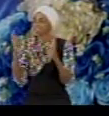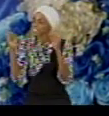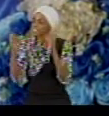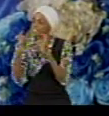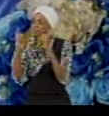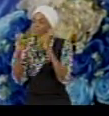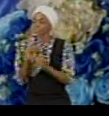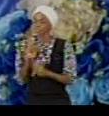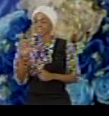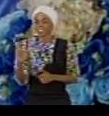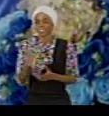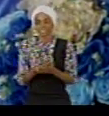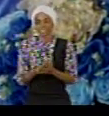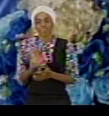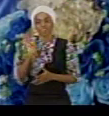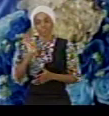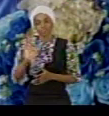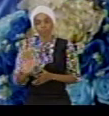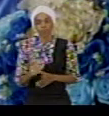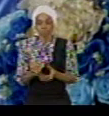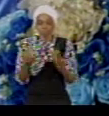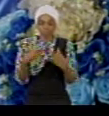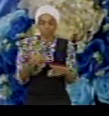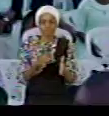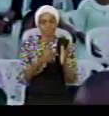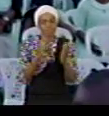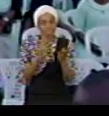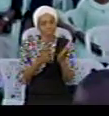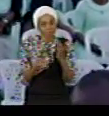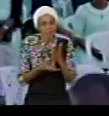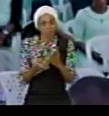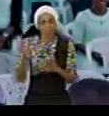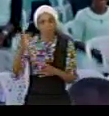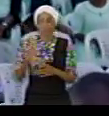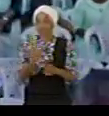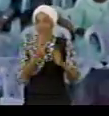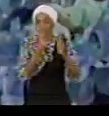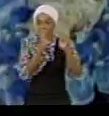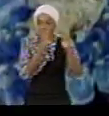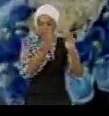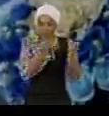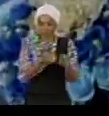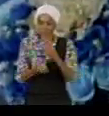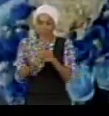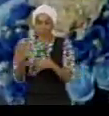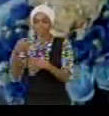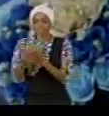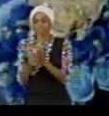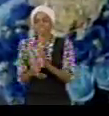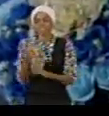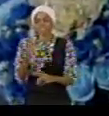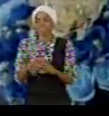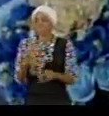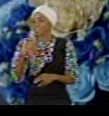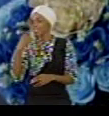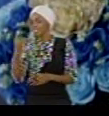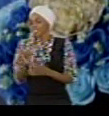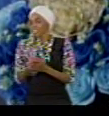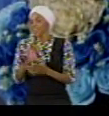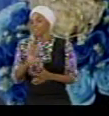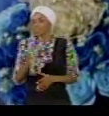we say shall we say a man they say I should greet mommy and daddy that that standing by